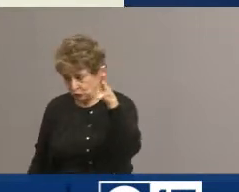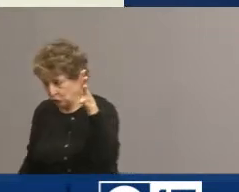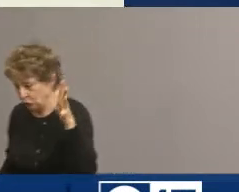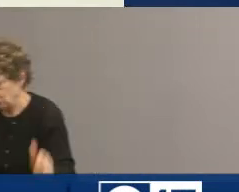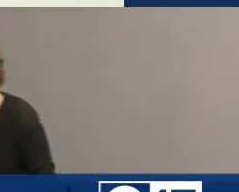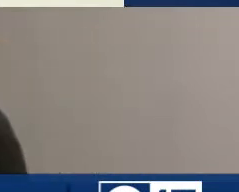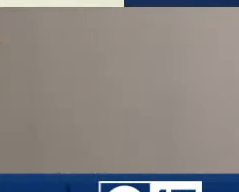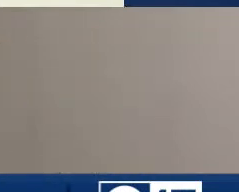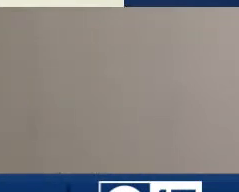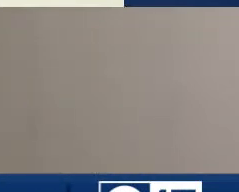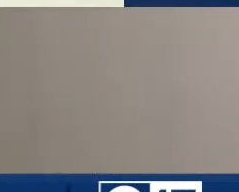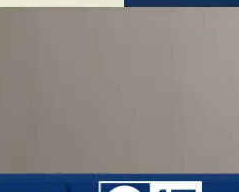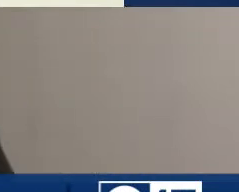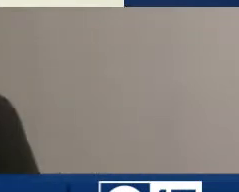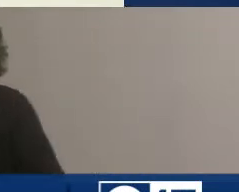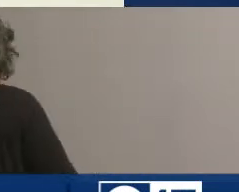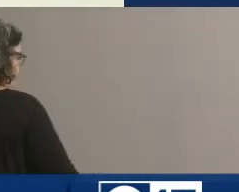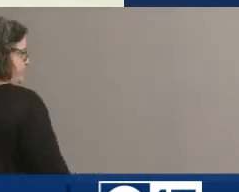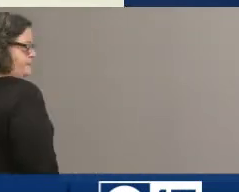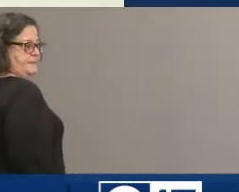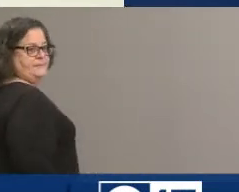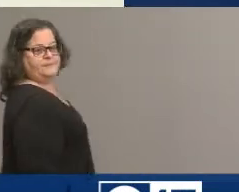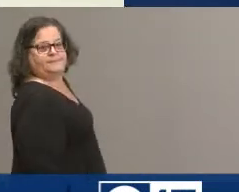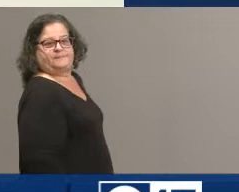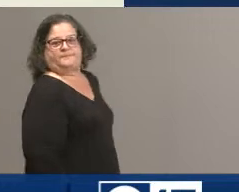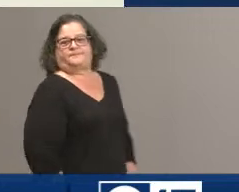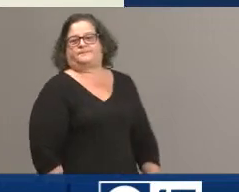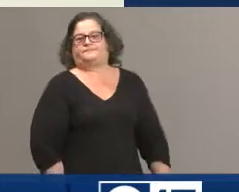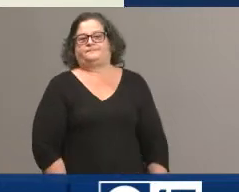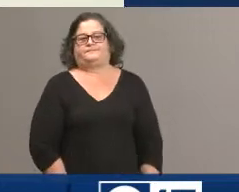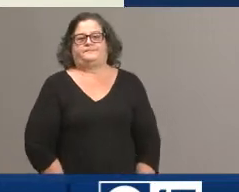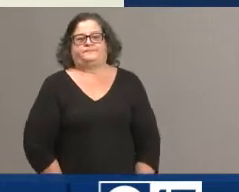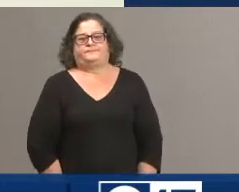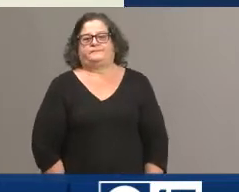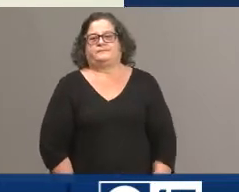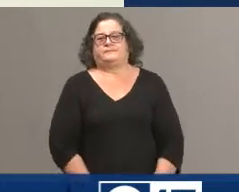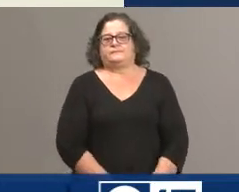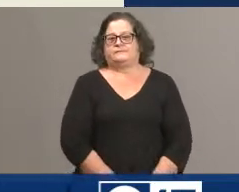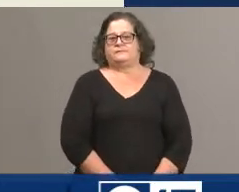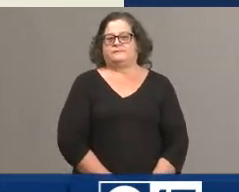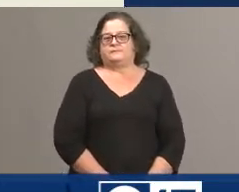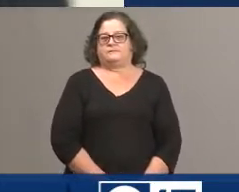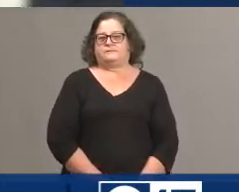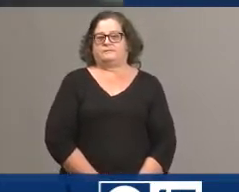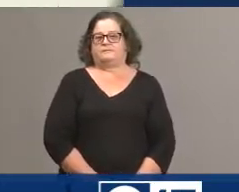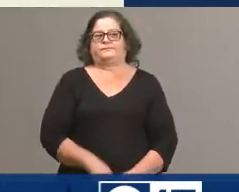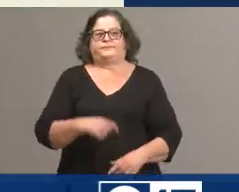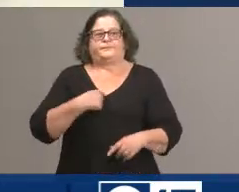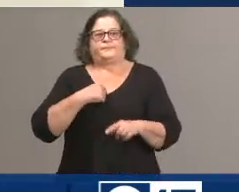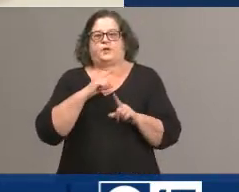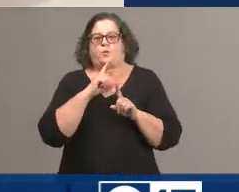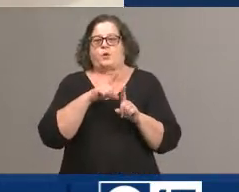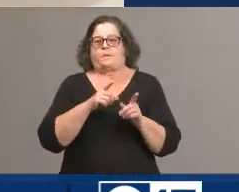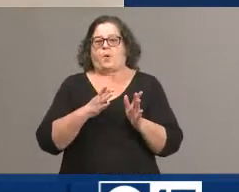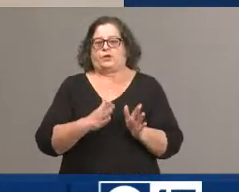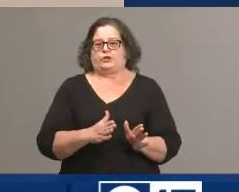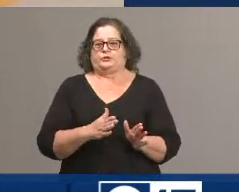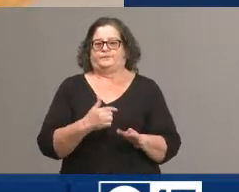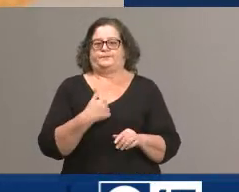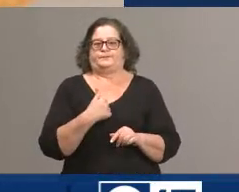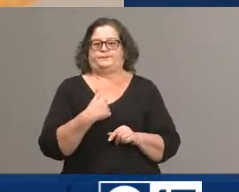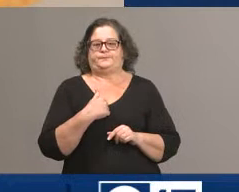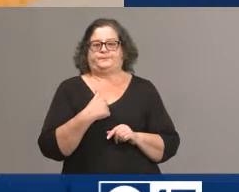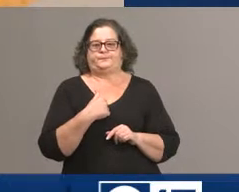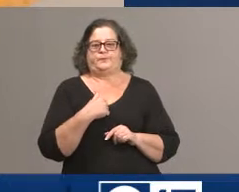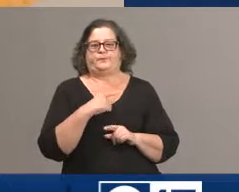My name is Jacques Bio. I'm a reporter with the Associated Press. This question is for Dr. Christ. We're at 84% today, and you're